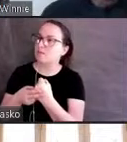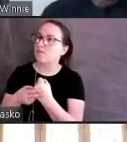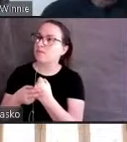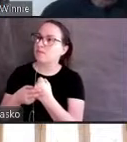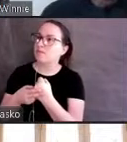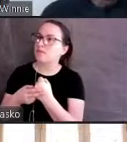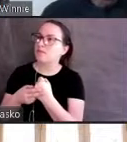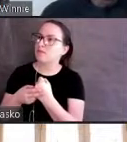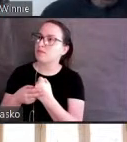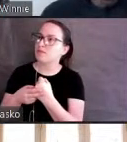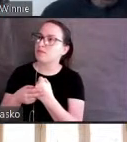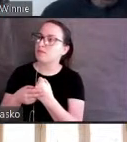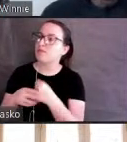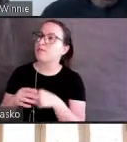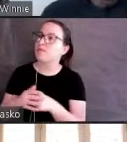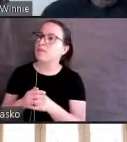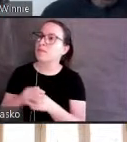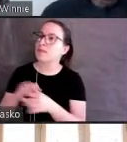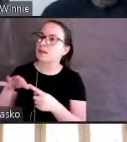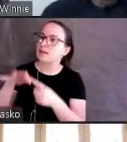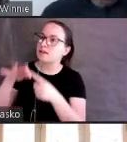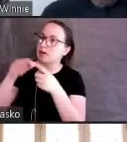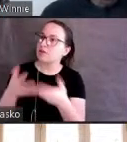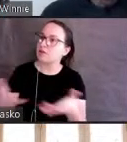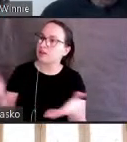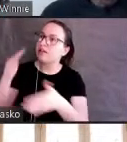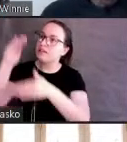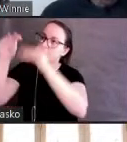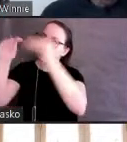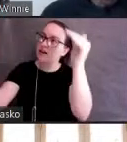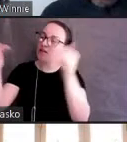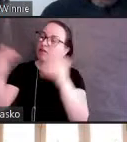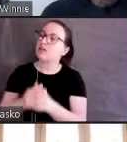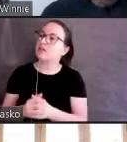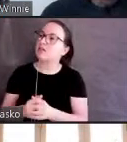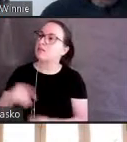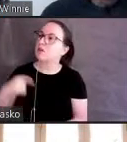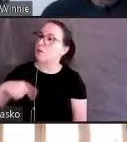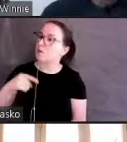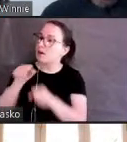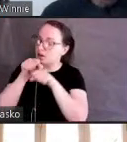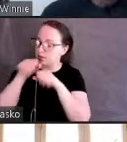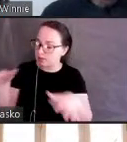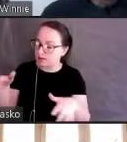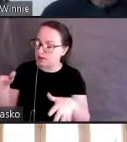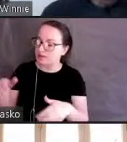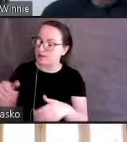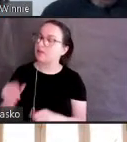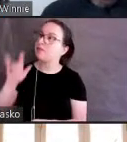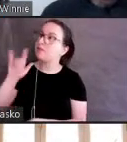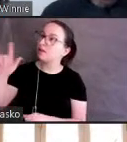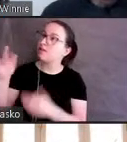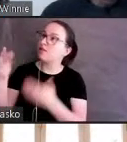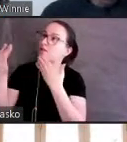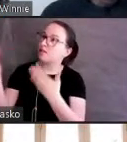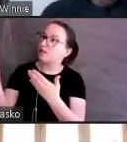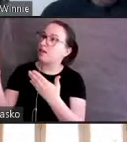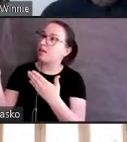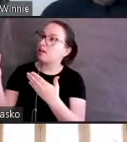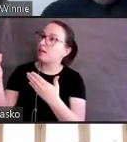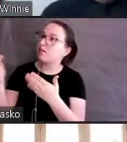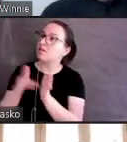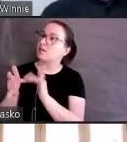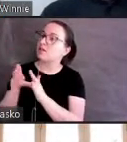the most blessed to be living at this time. We need you. We love you. We thank you for the opportunity to give. In Jesus' name we pray. Amen.